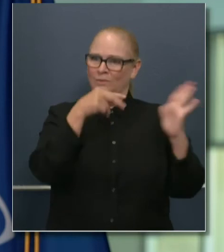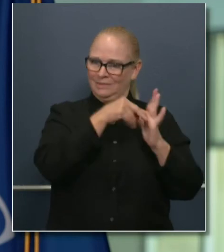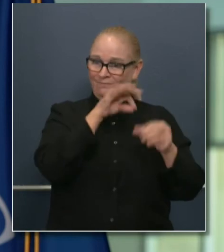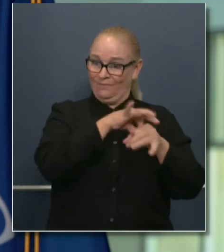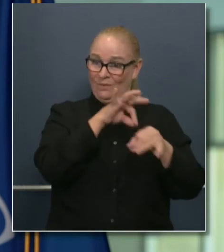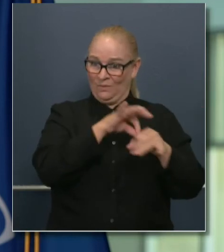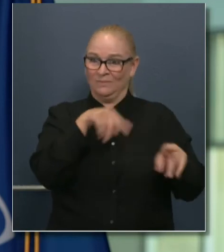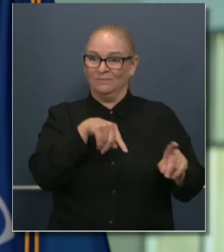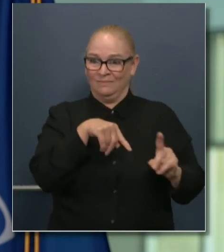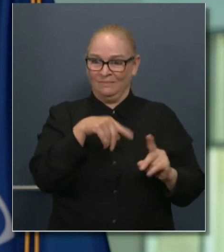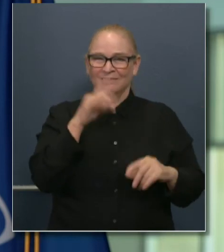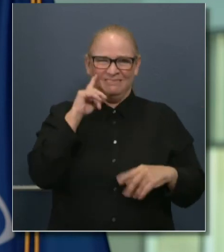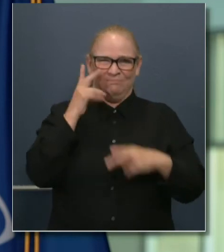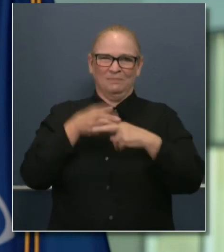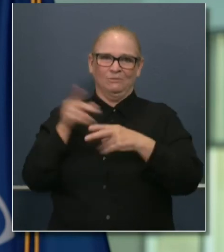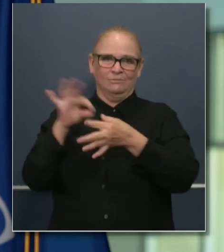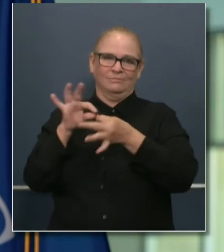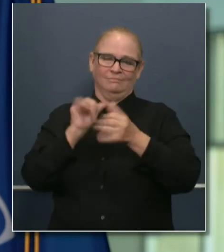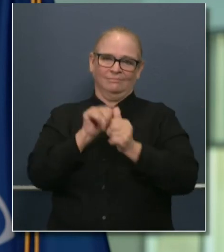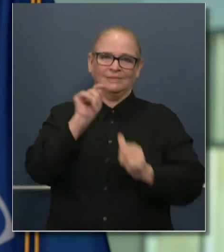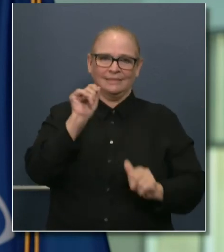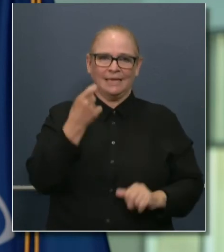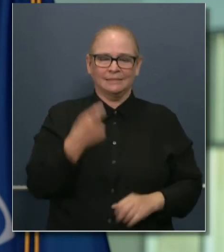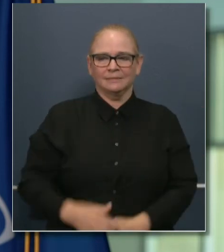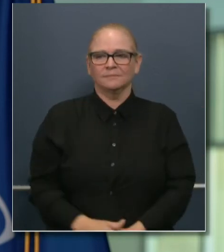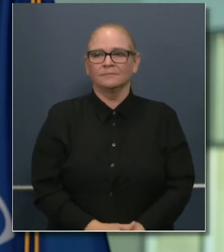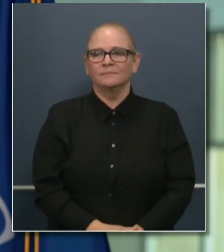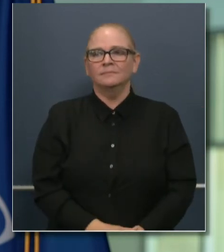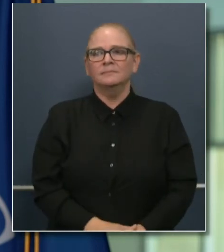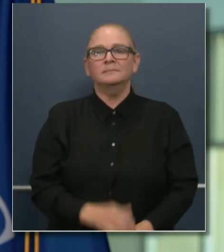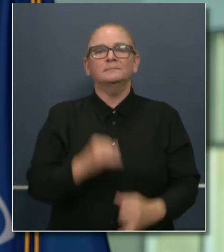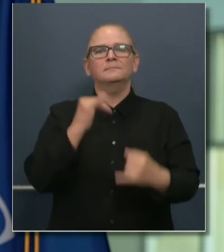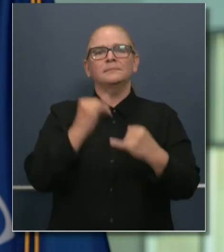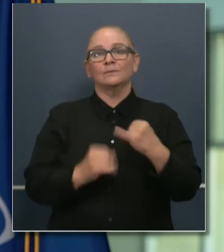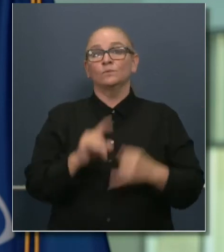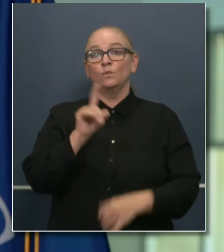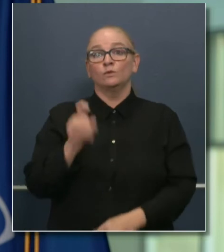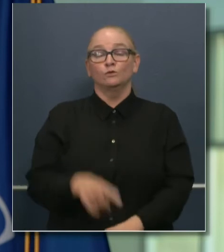just referenced. Final question, Alex Michelson, Fox 11.